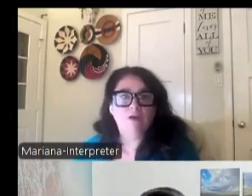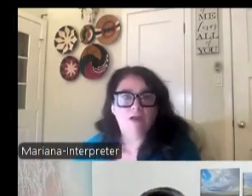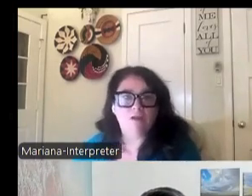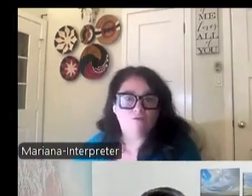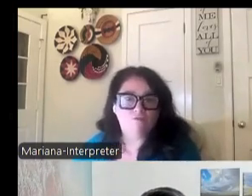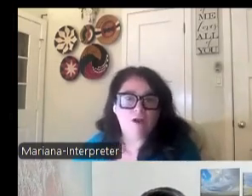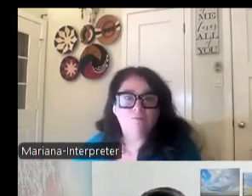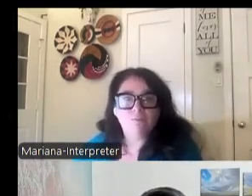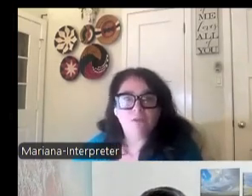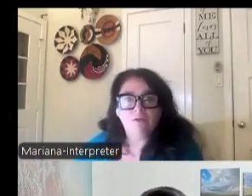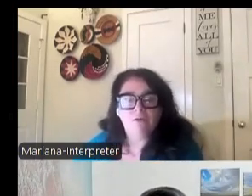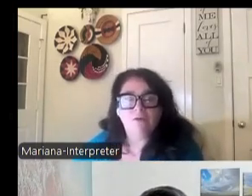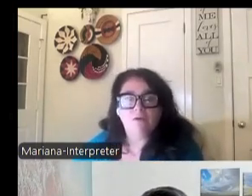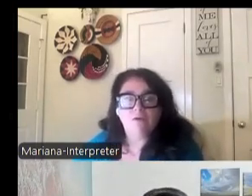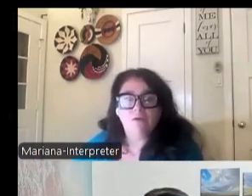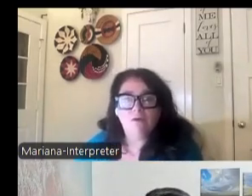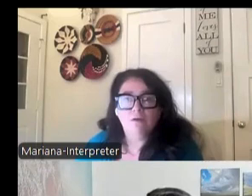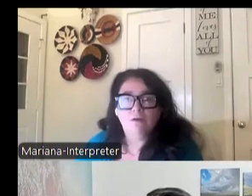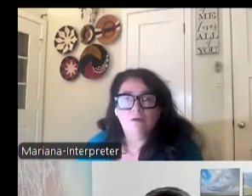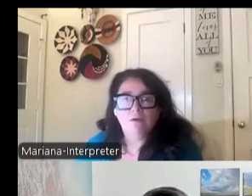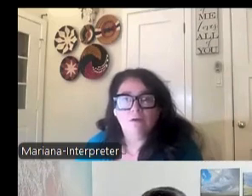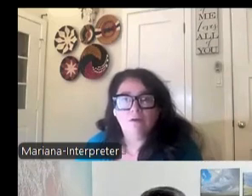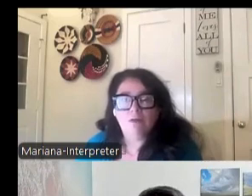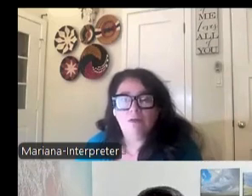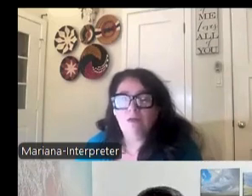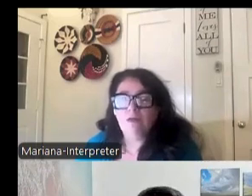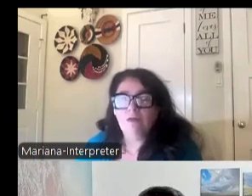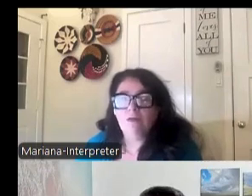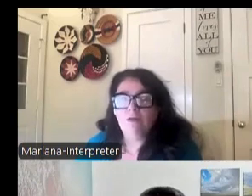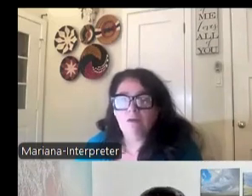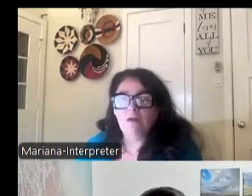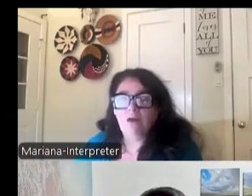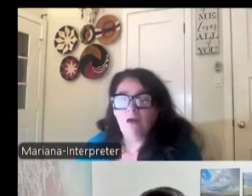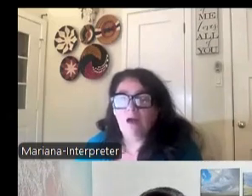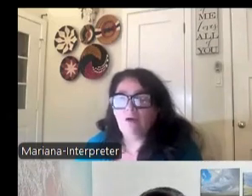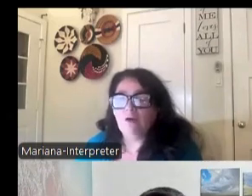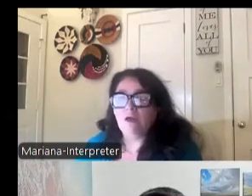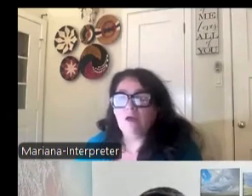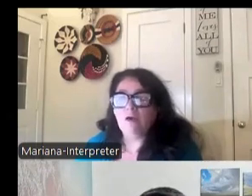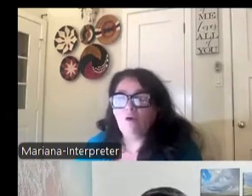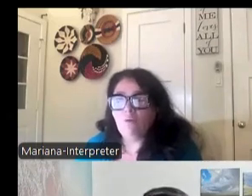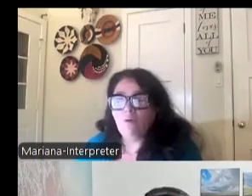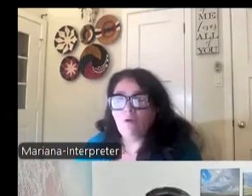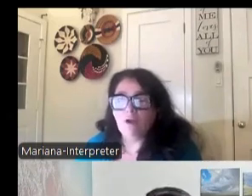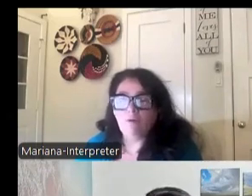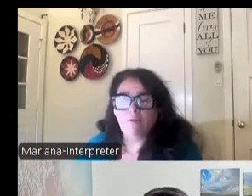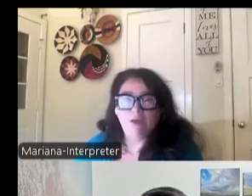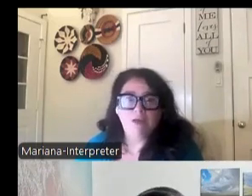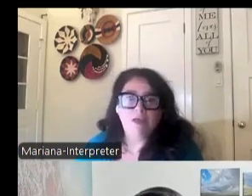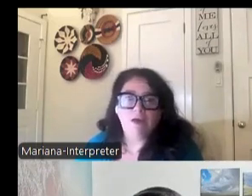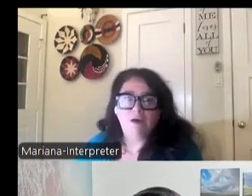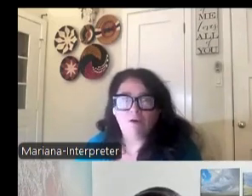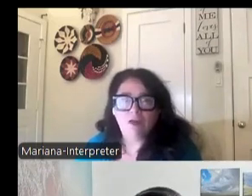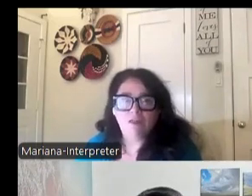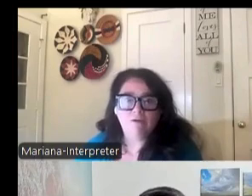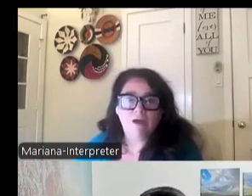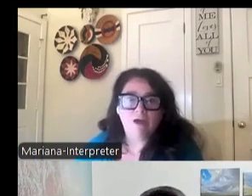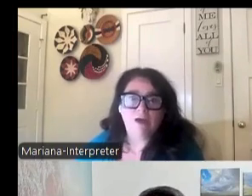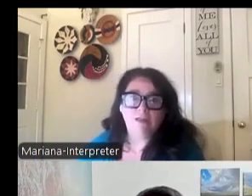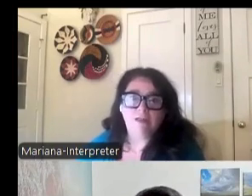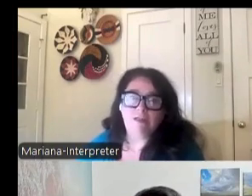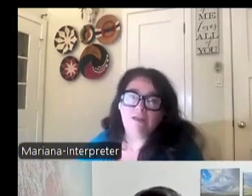And although there has been a bit of a relative humidity decrease over land so far, and that is likely to